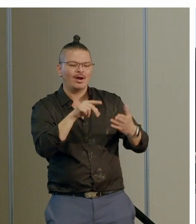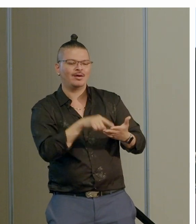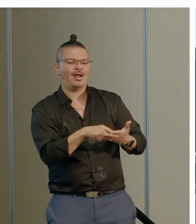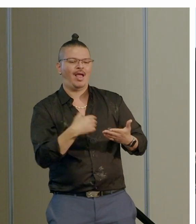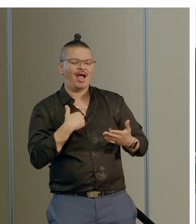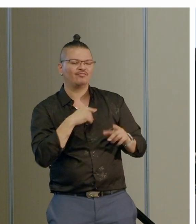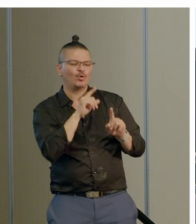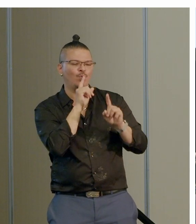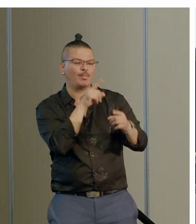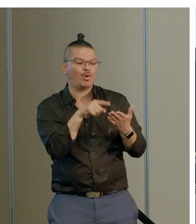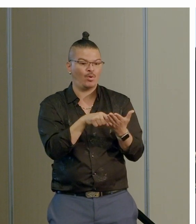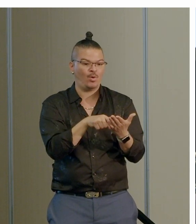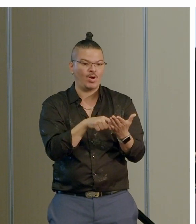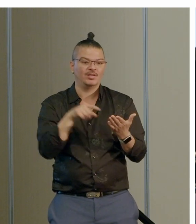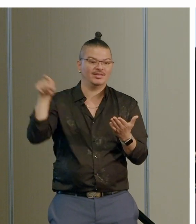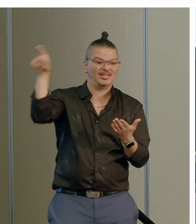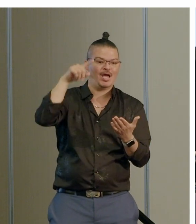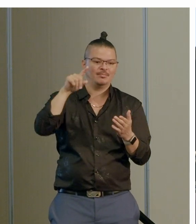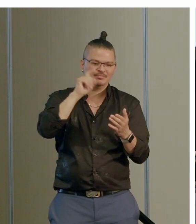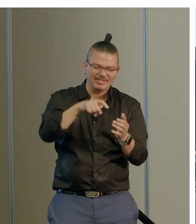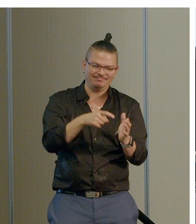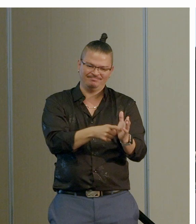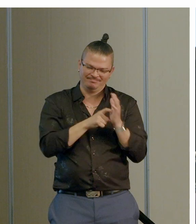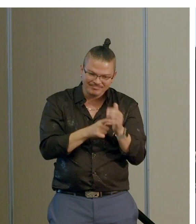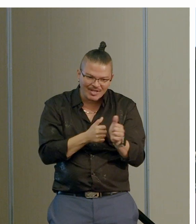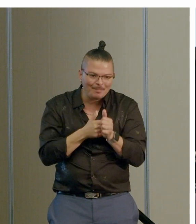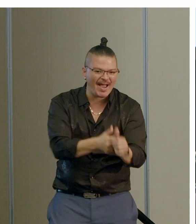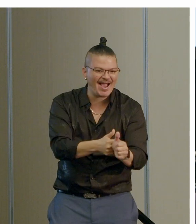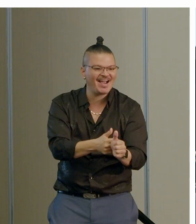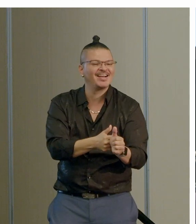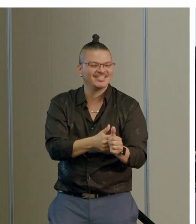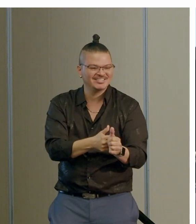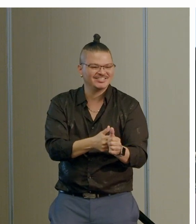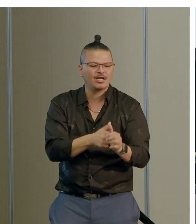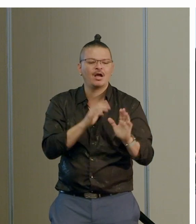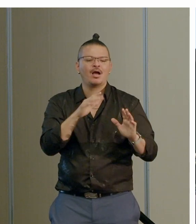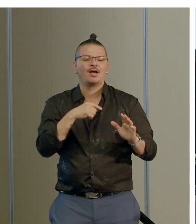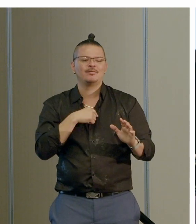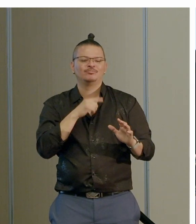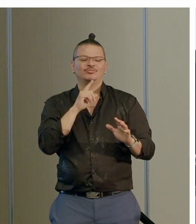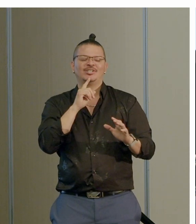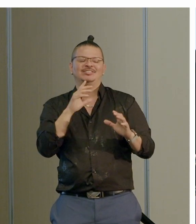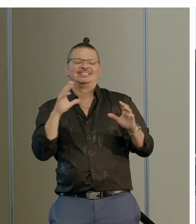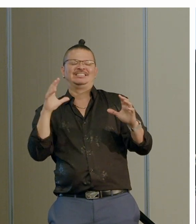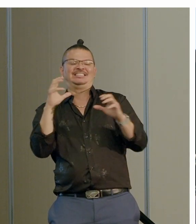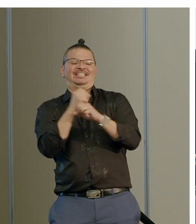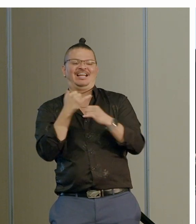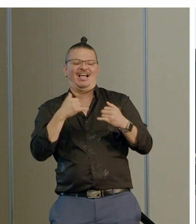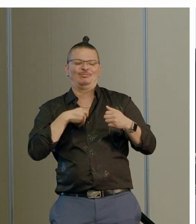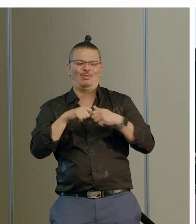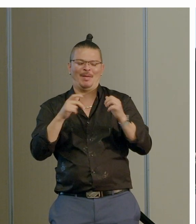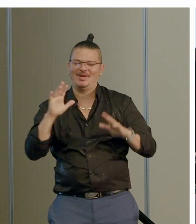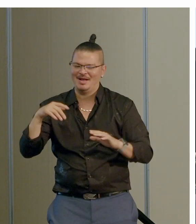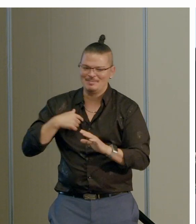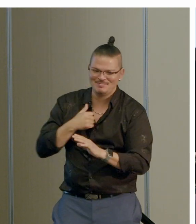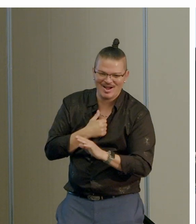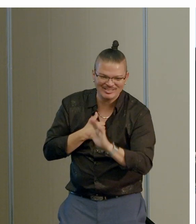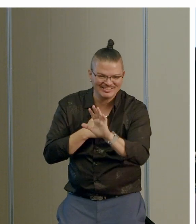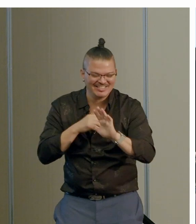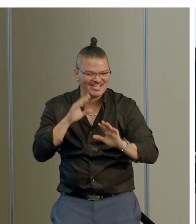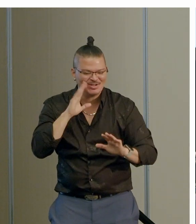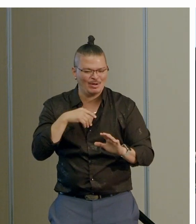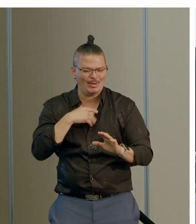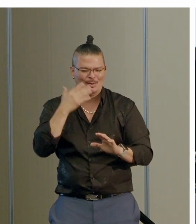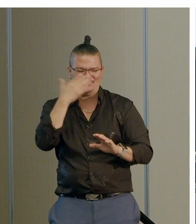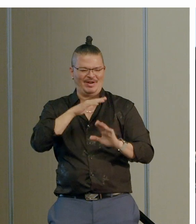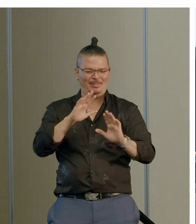and that the product is compliant. So apologize for not making that connection before. I want to encourage everyone that